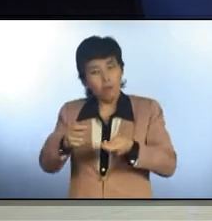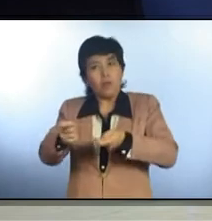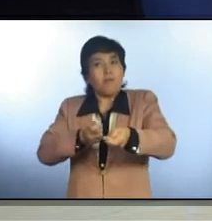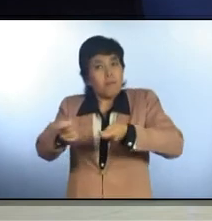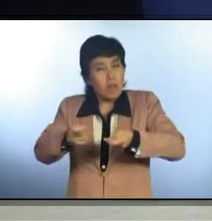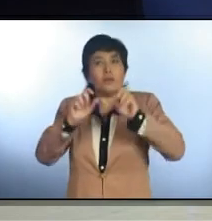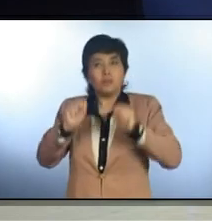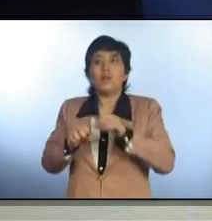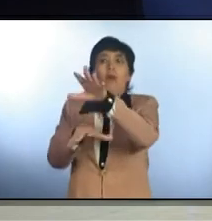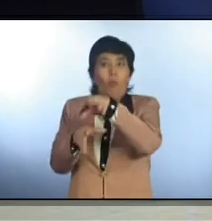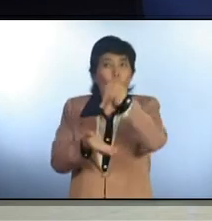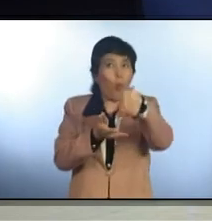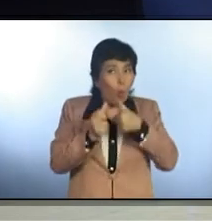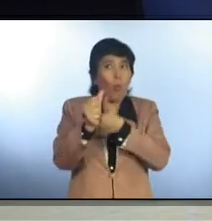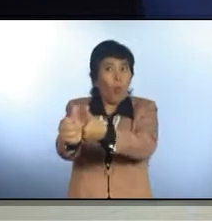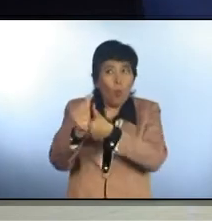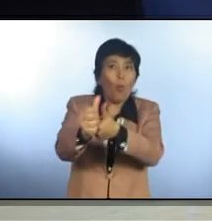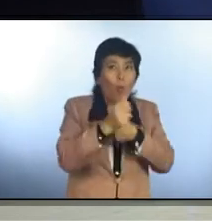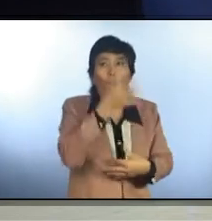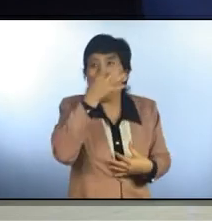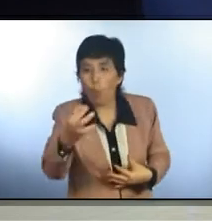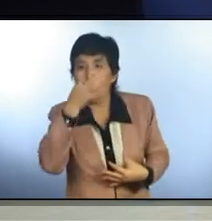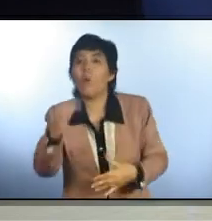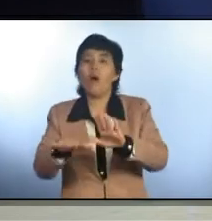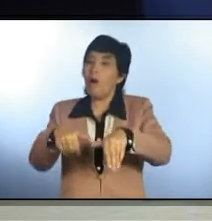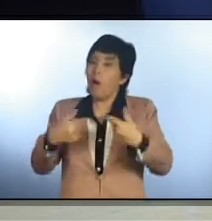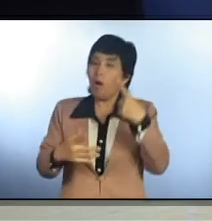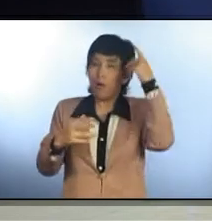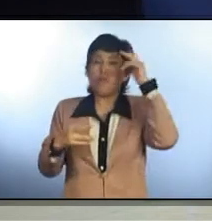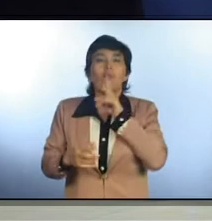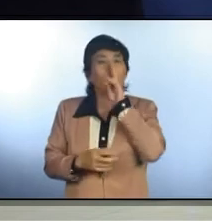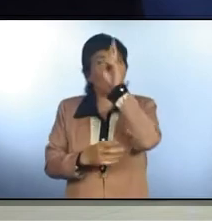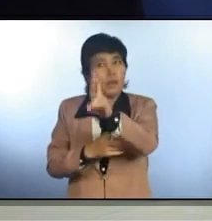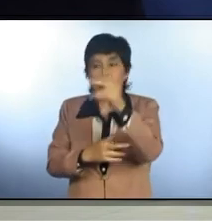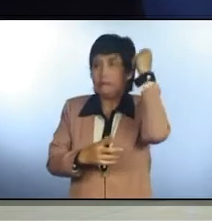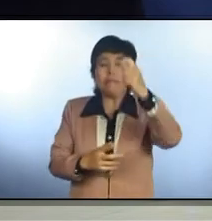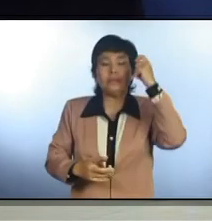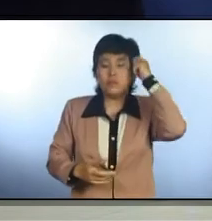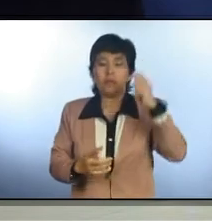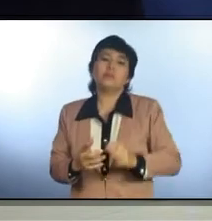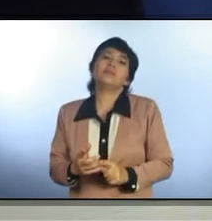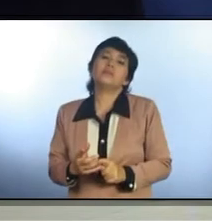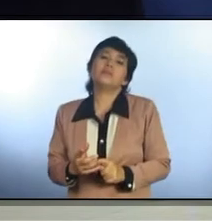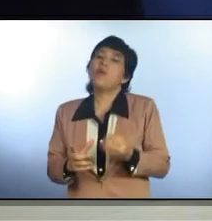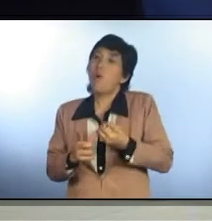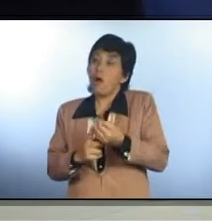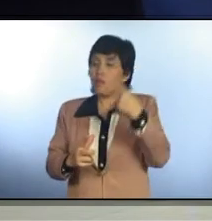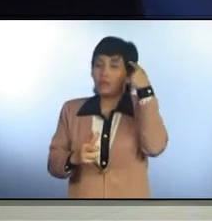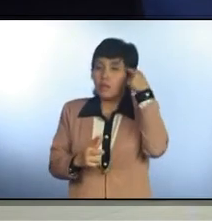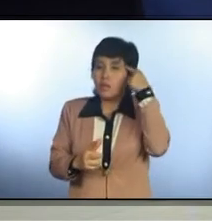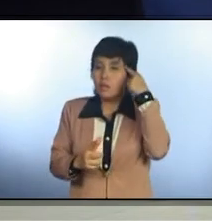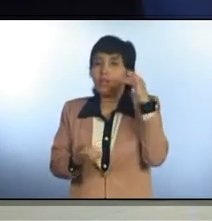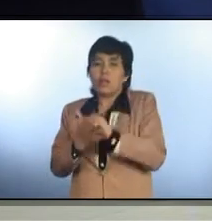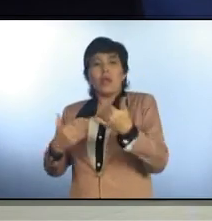to bring in so many followers when many of us realize that the theories or the thinking that they